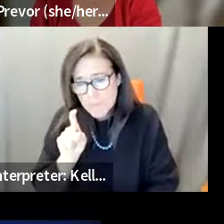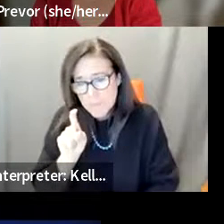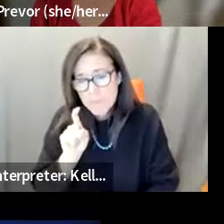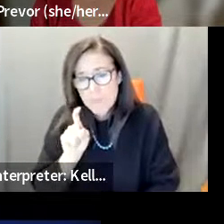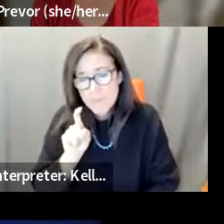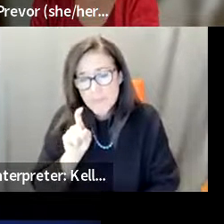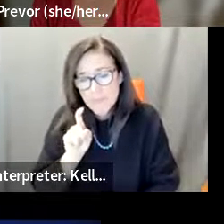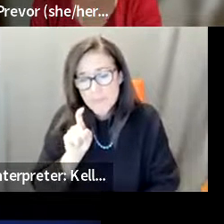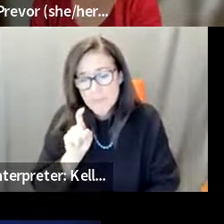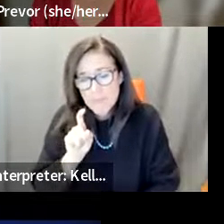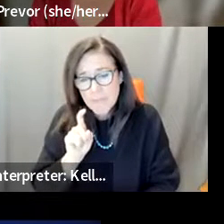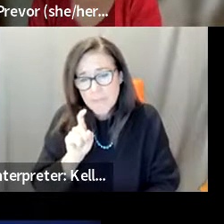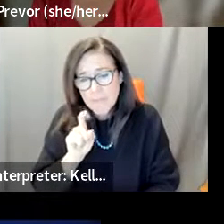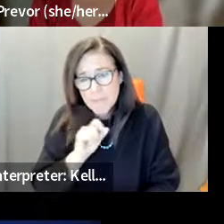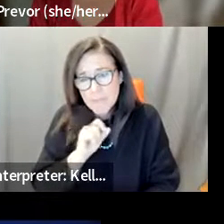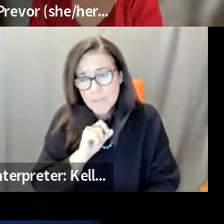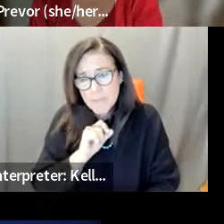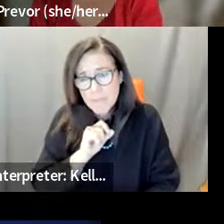we are